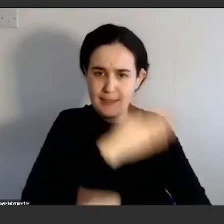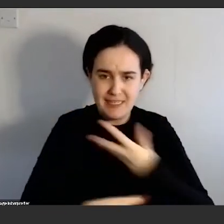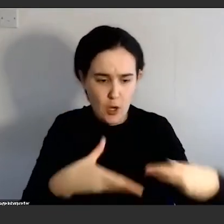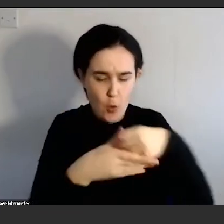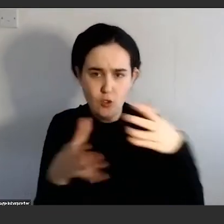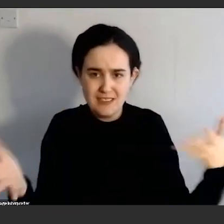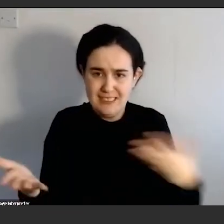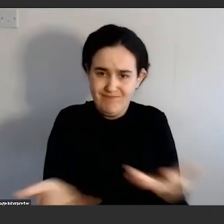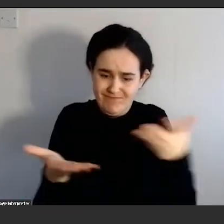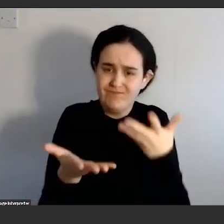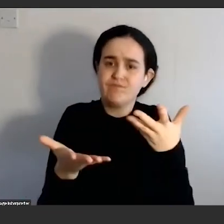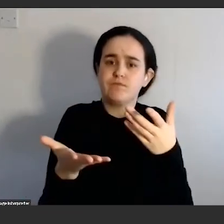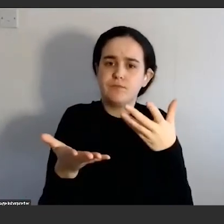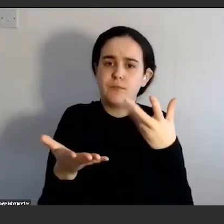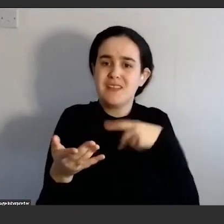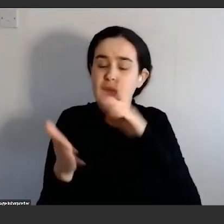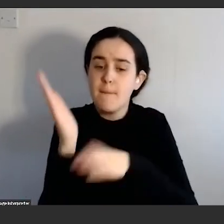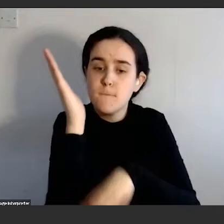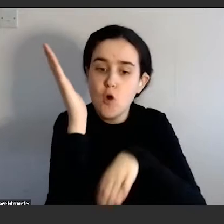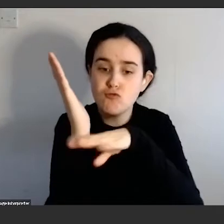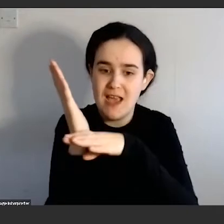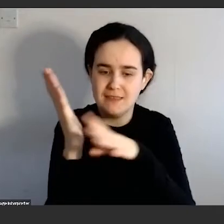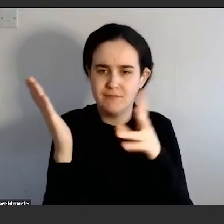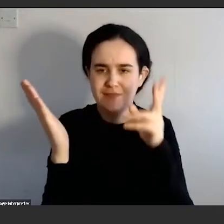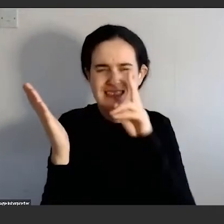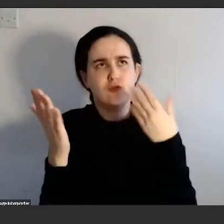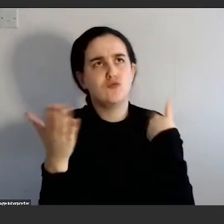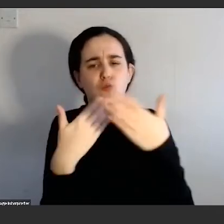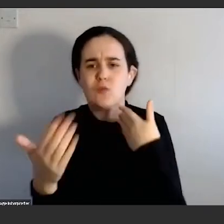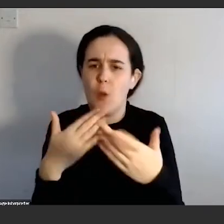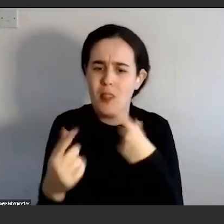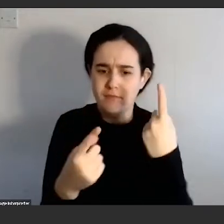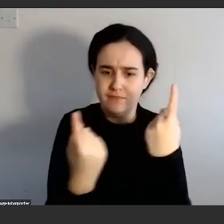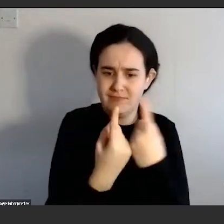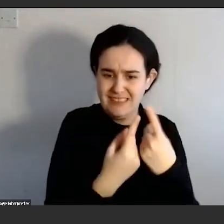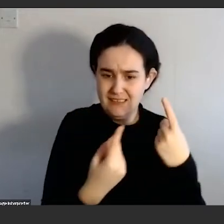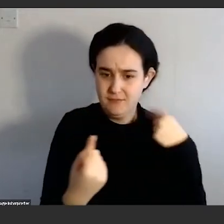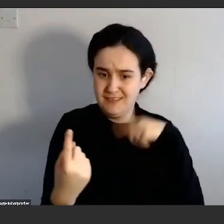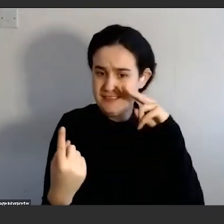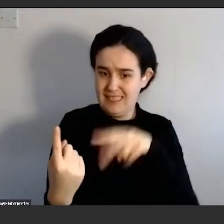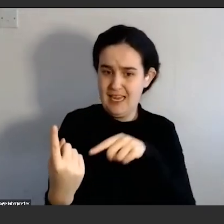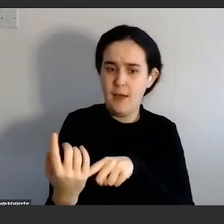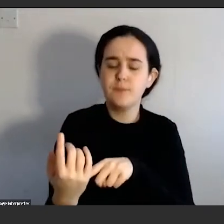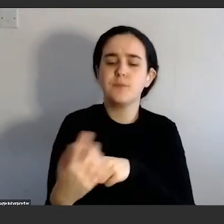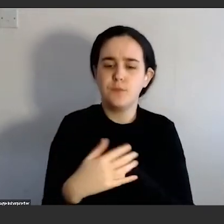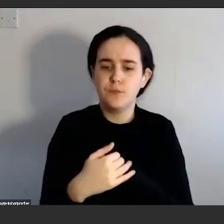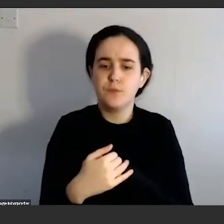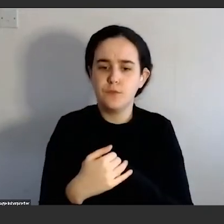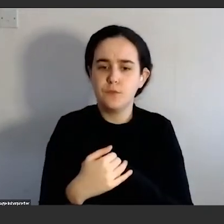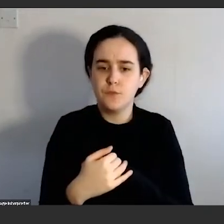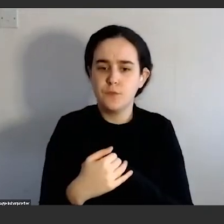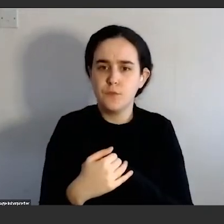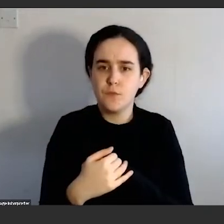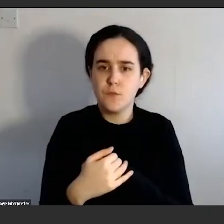about how many women are exposed to dreadfully to sexual abuse and so